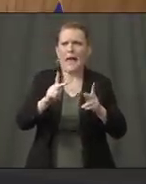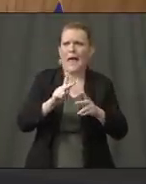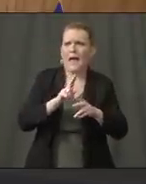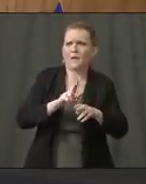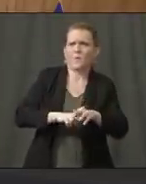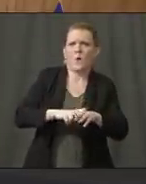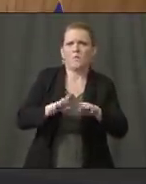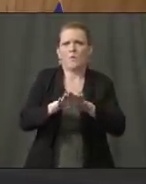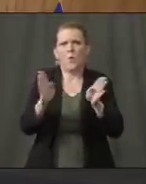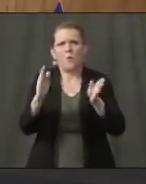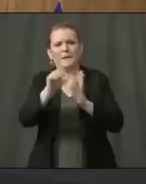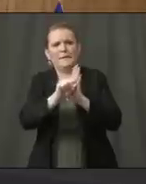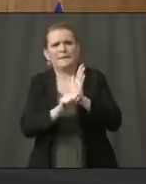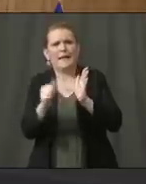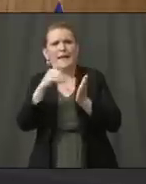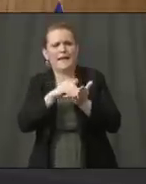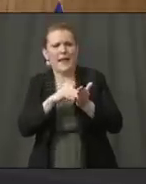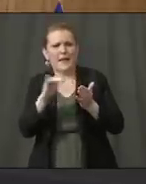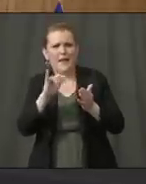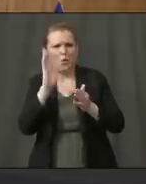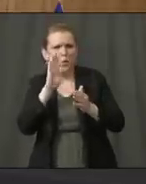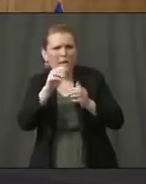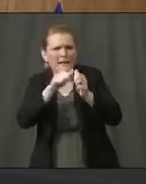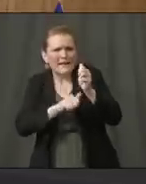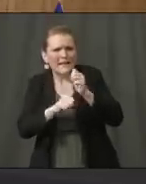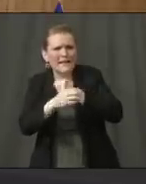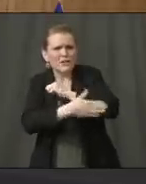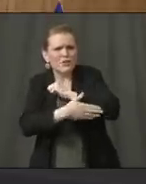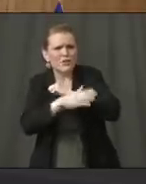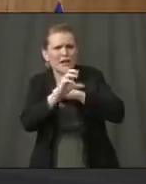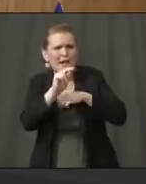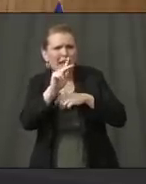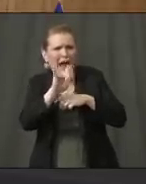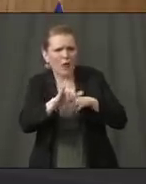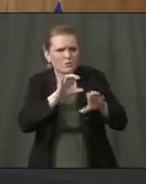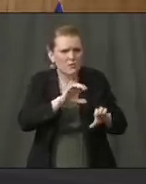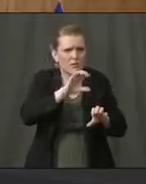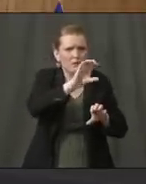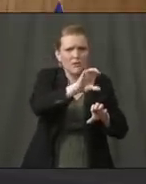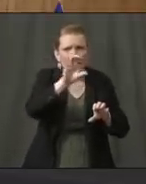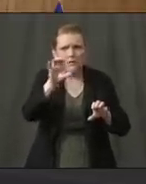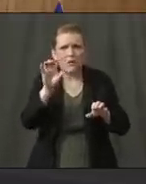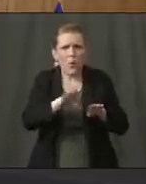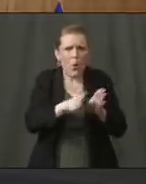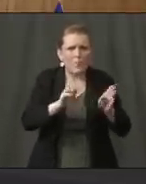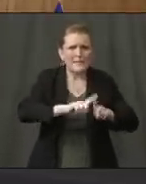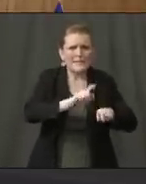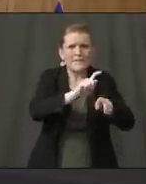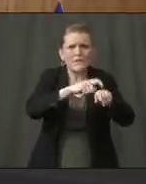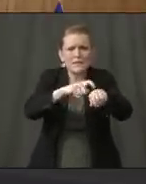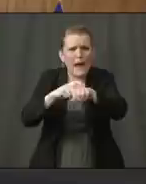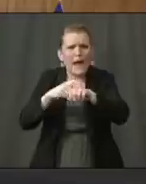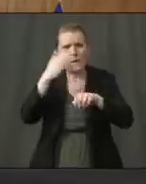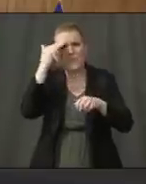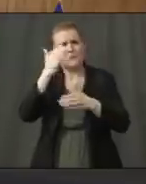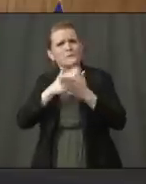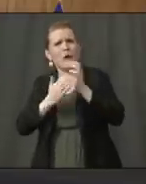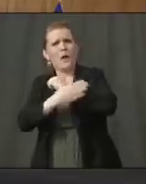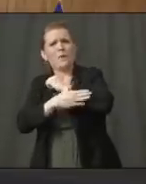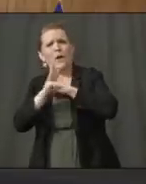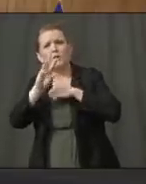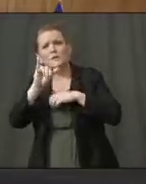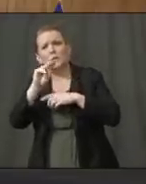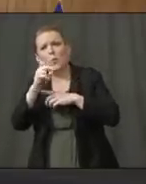Tolland County and Windham counties? There's really not that many cases. So what's the criteria that you're going to be looking for when you decide to open up